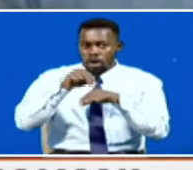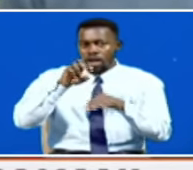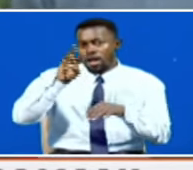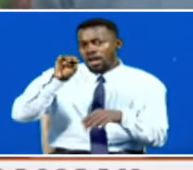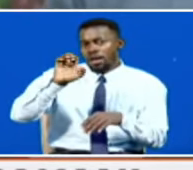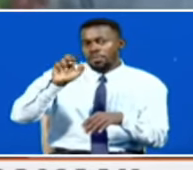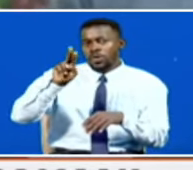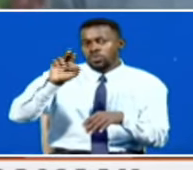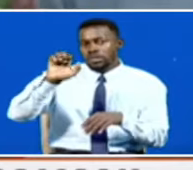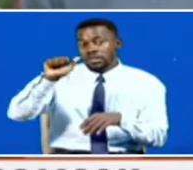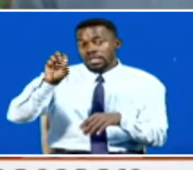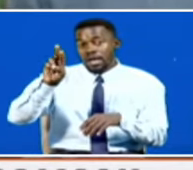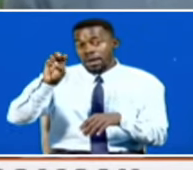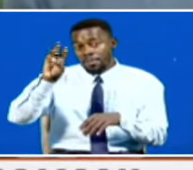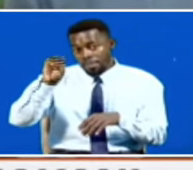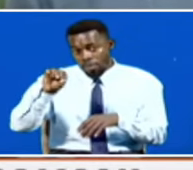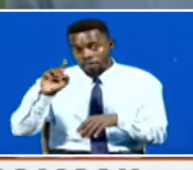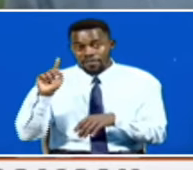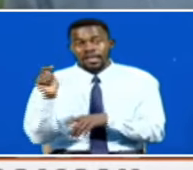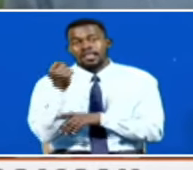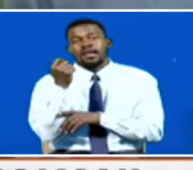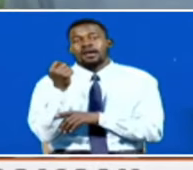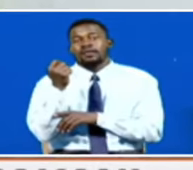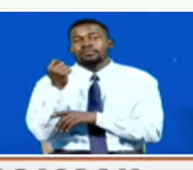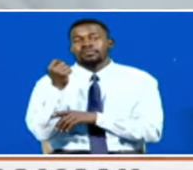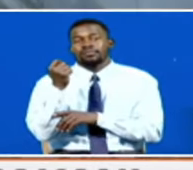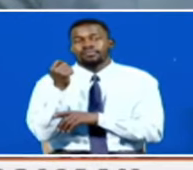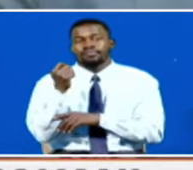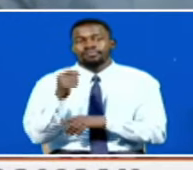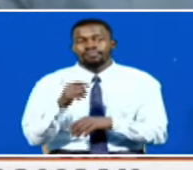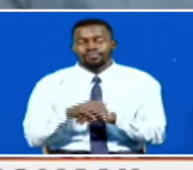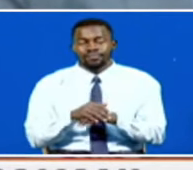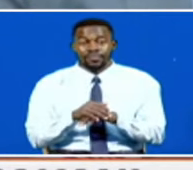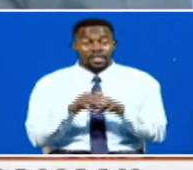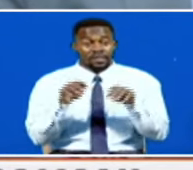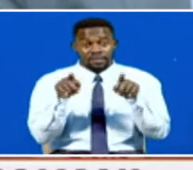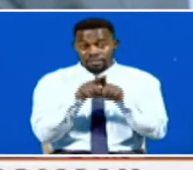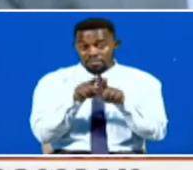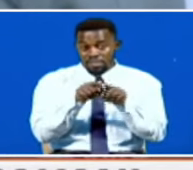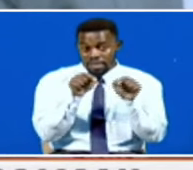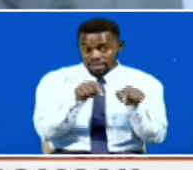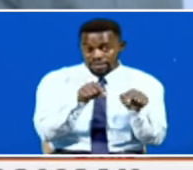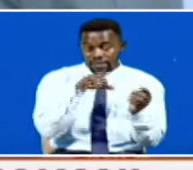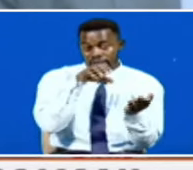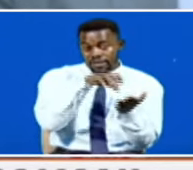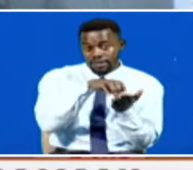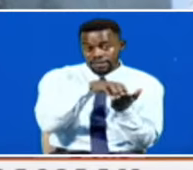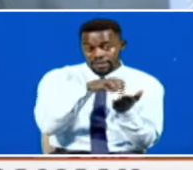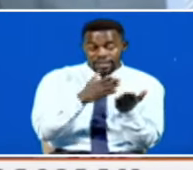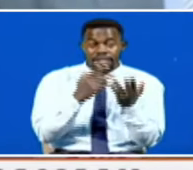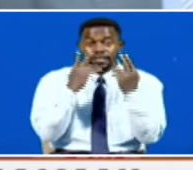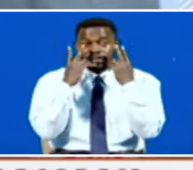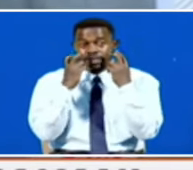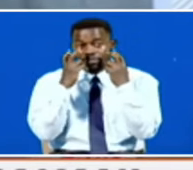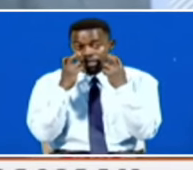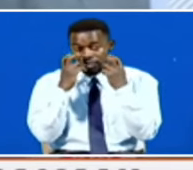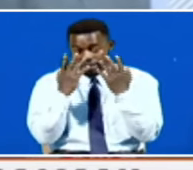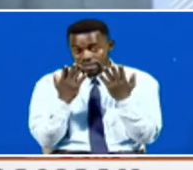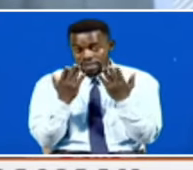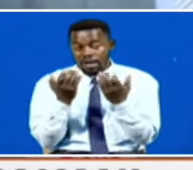in a period spanning 5 years. In this particular case, the suspects are